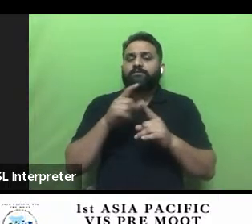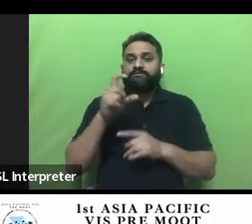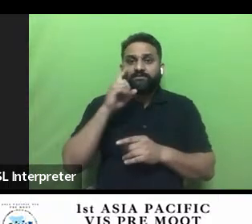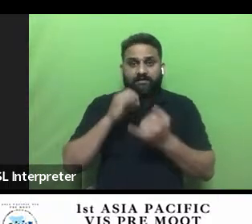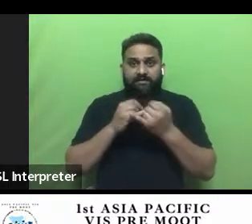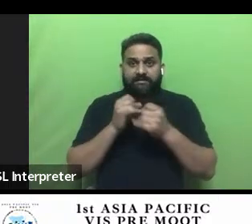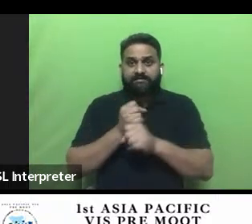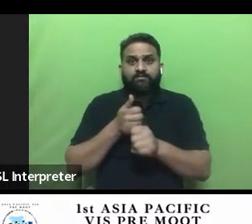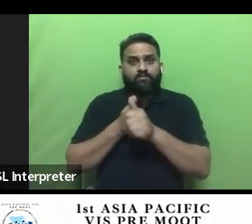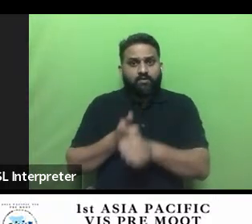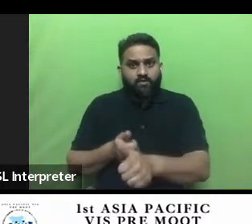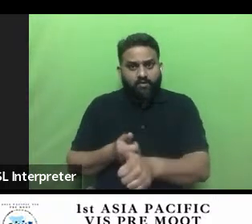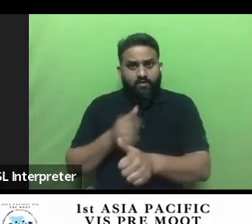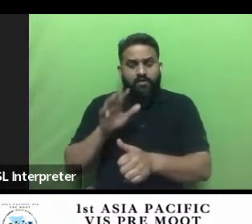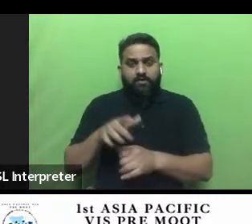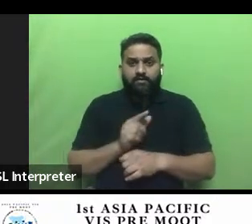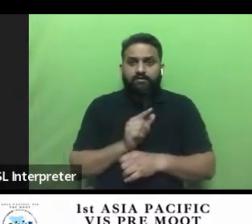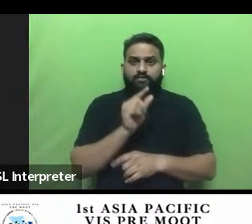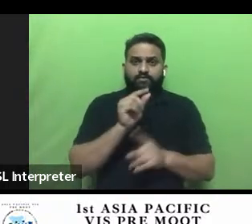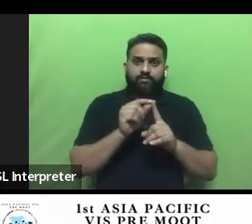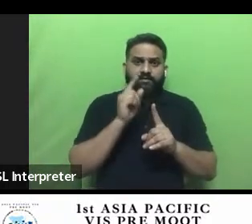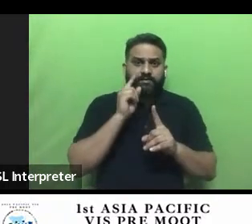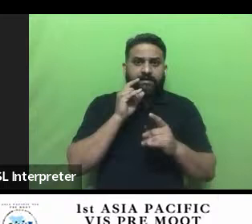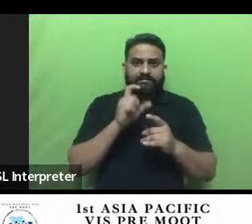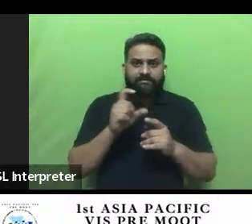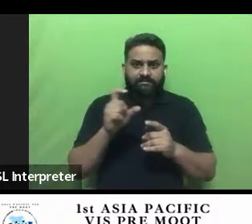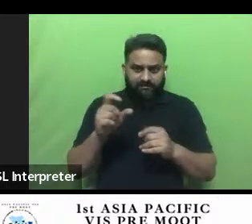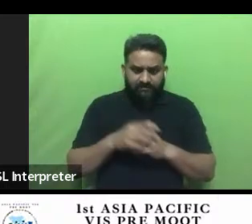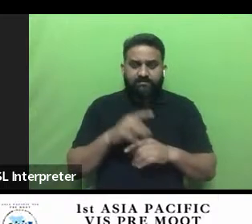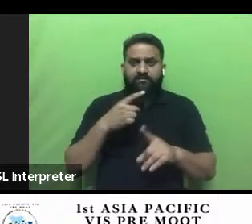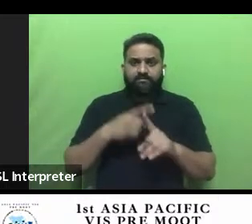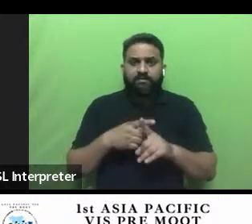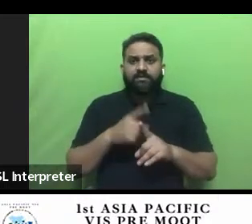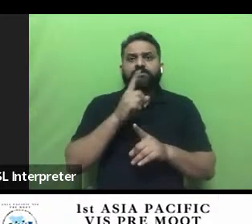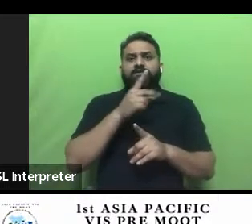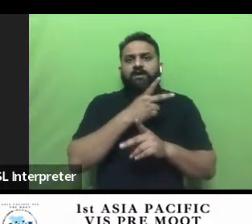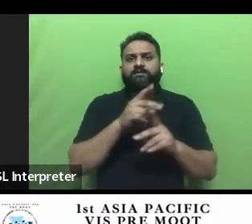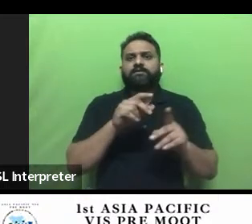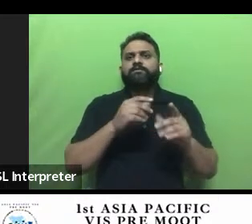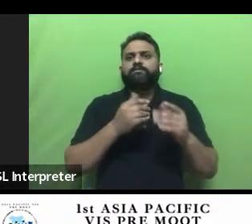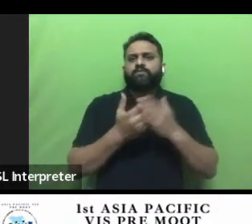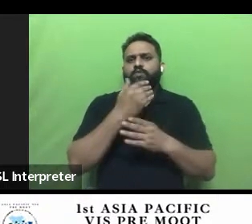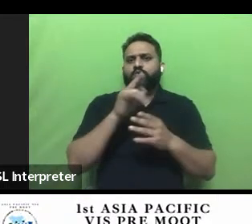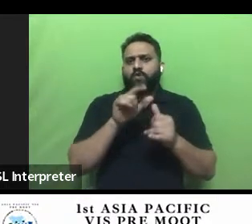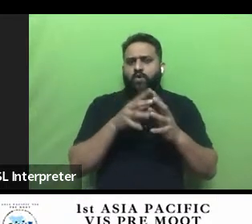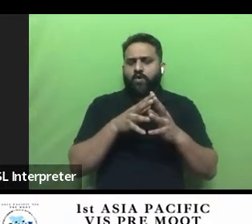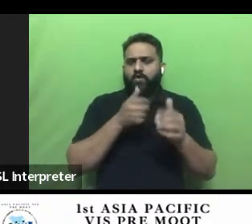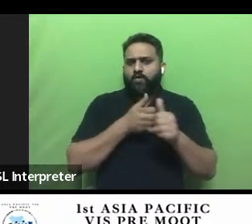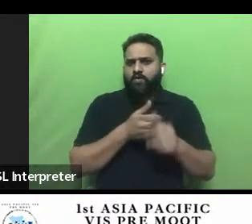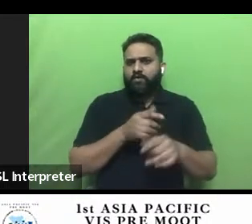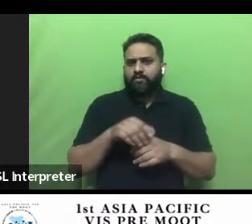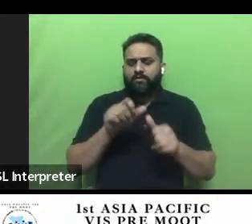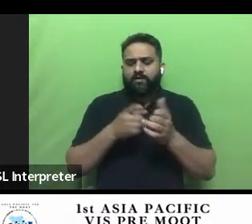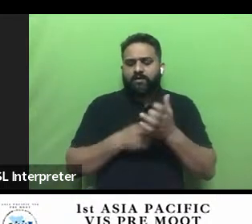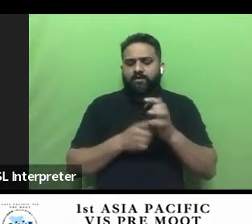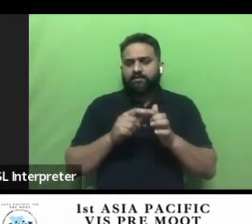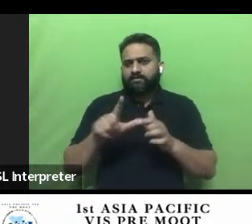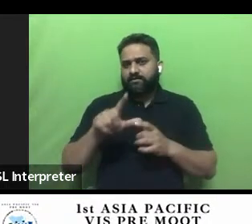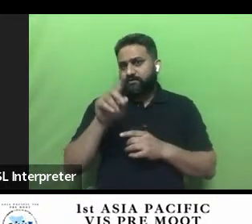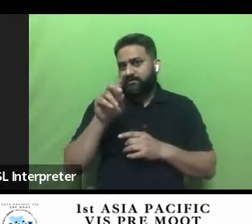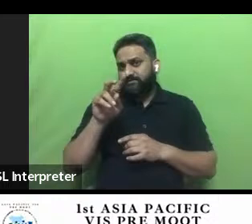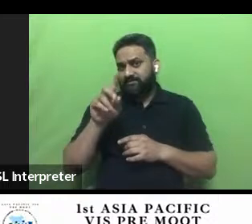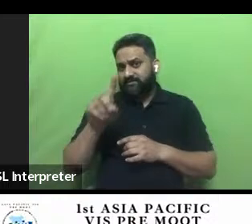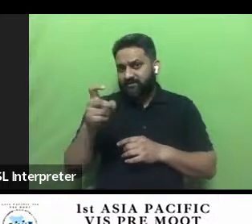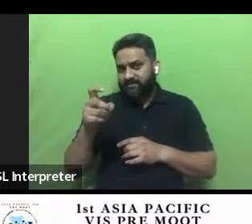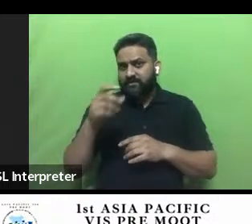as the UPICC, and also follows the UNCITRAL model law, specifically Article 7, Option 2.